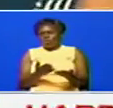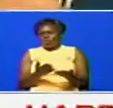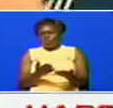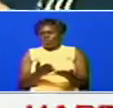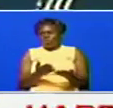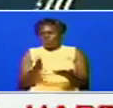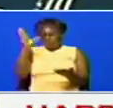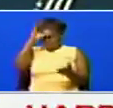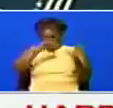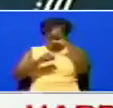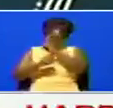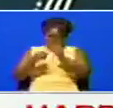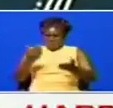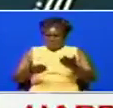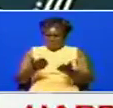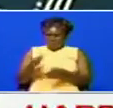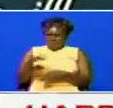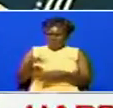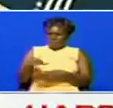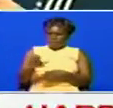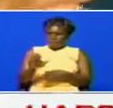let's assume for a moment that it is.